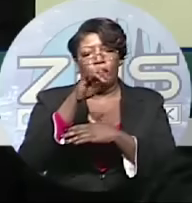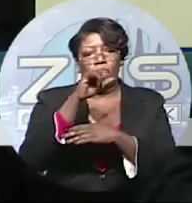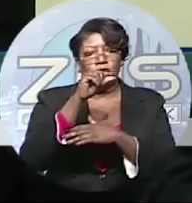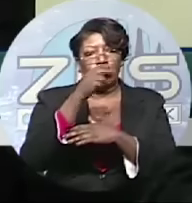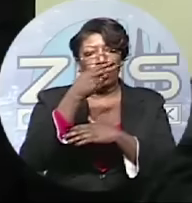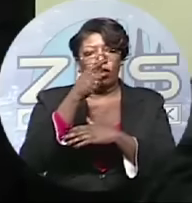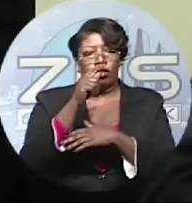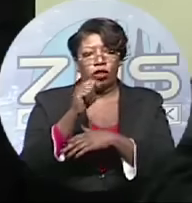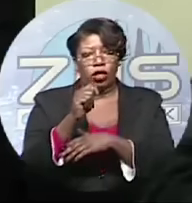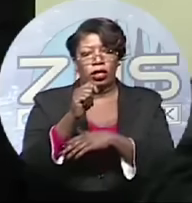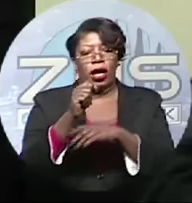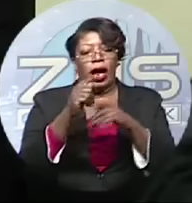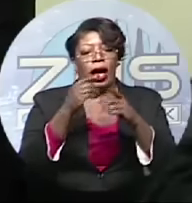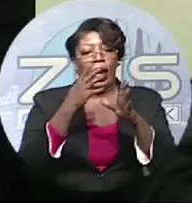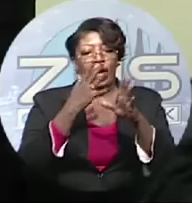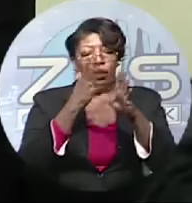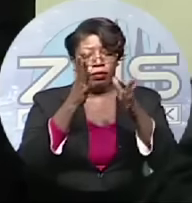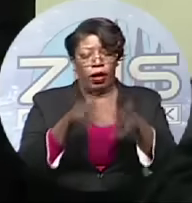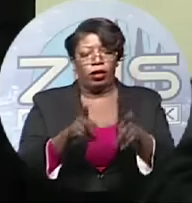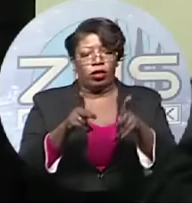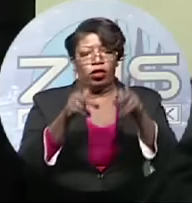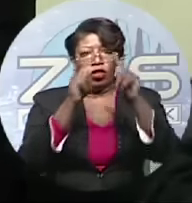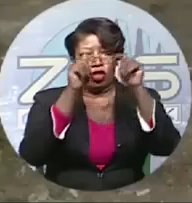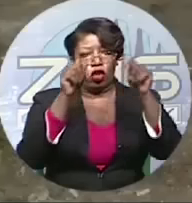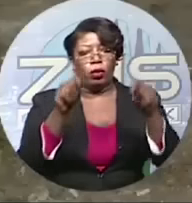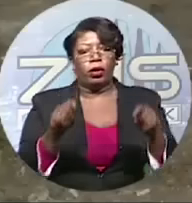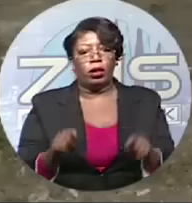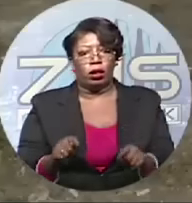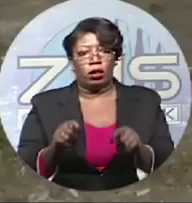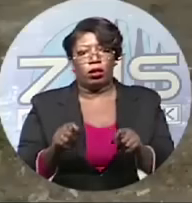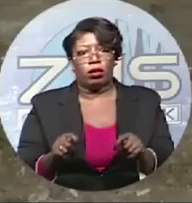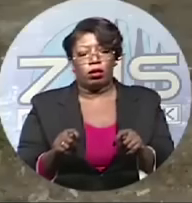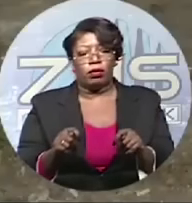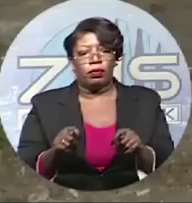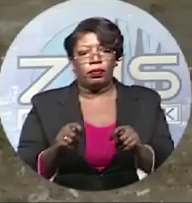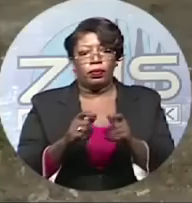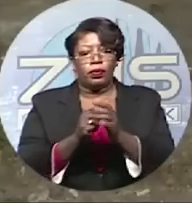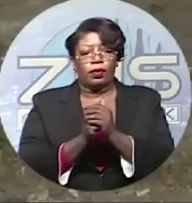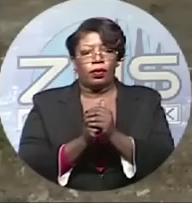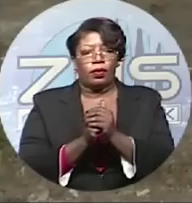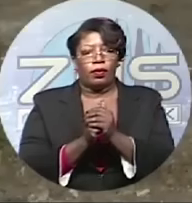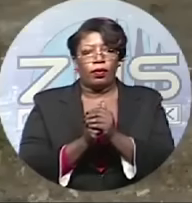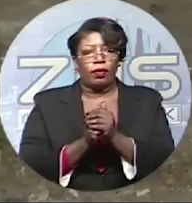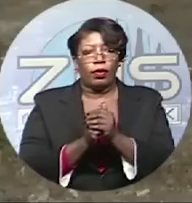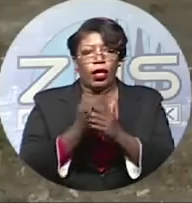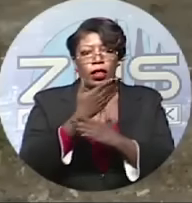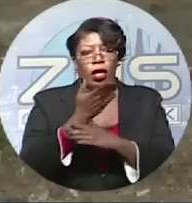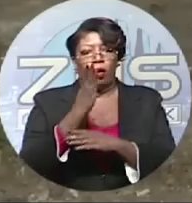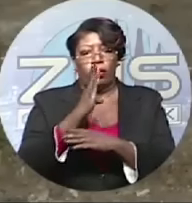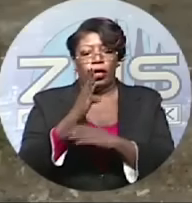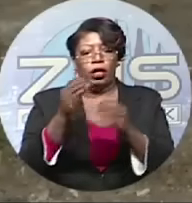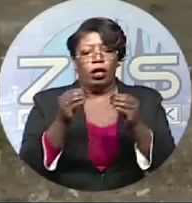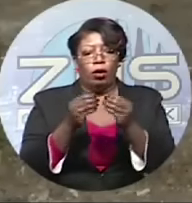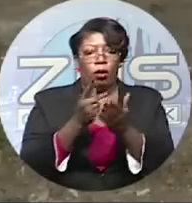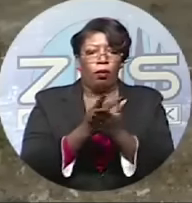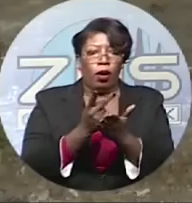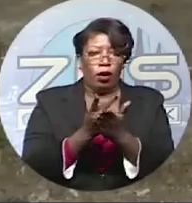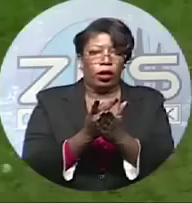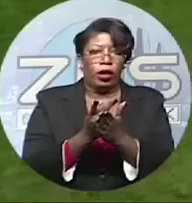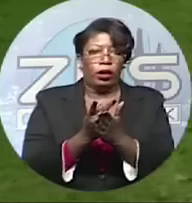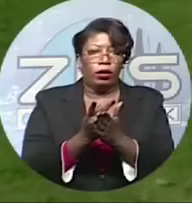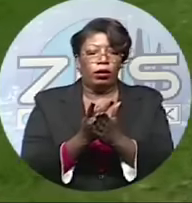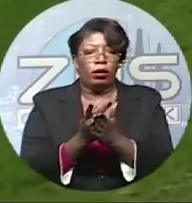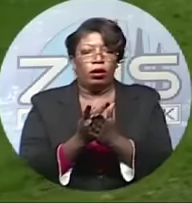for passenger terminals, and for passenger terminals with amenities. There'll be parking,